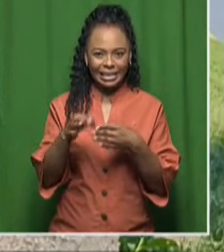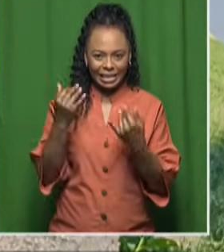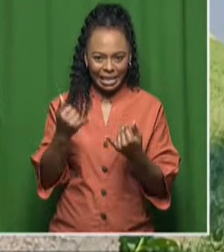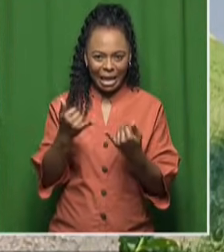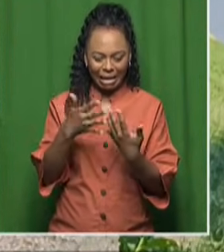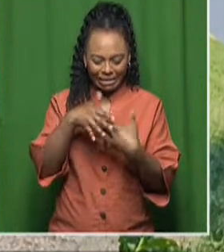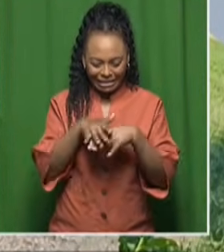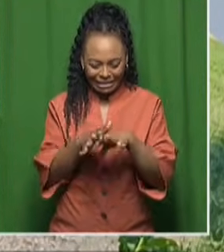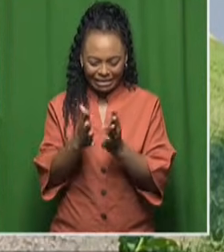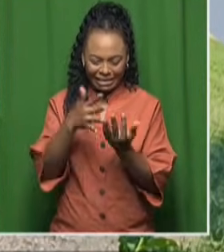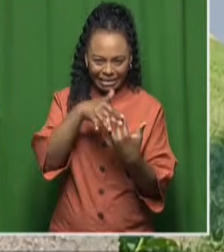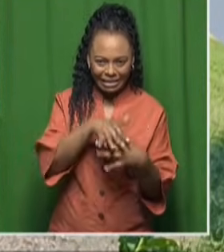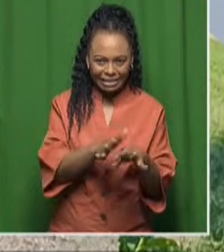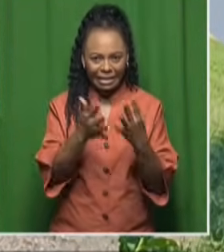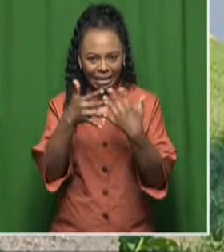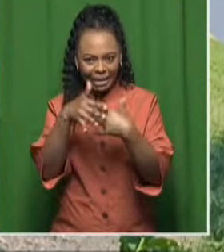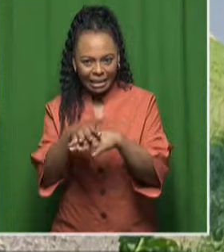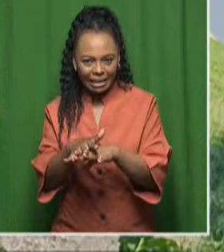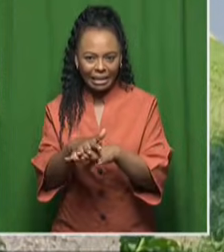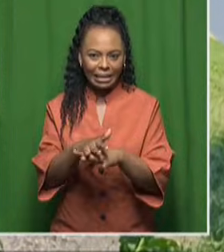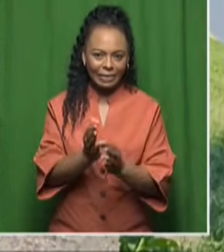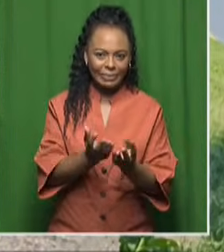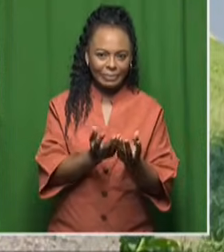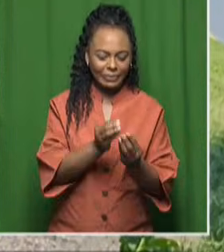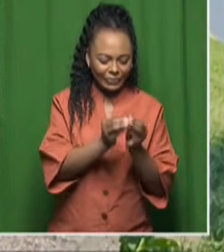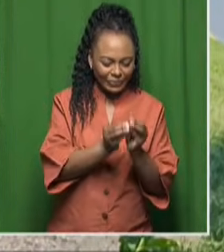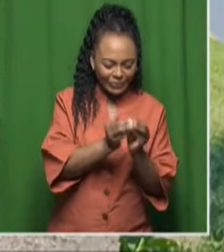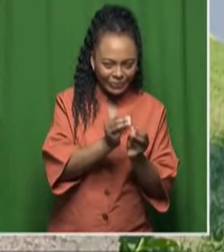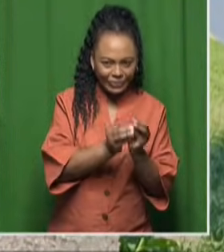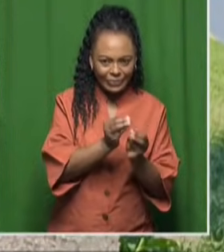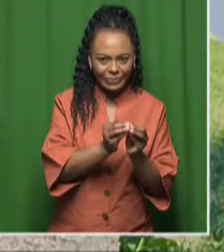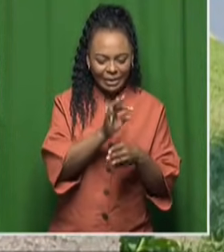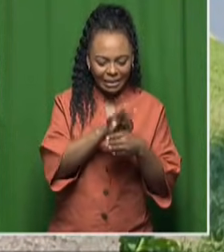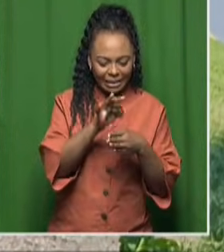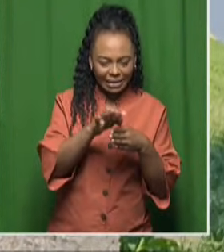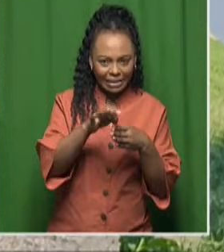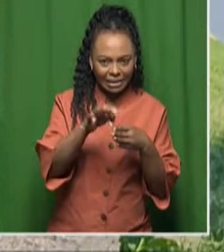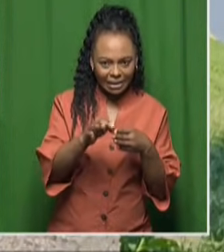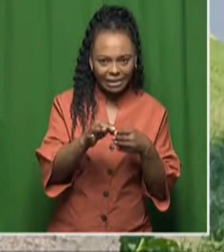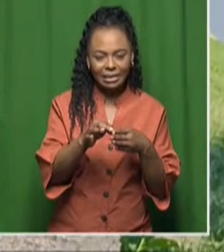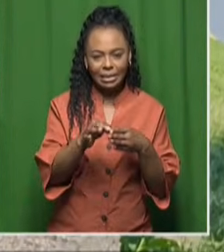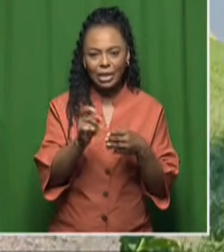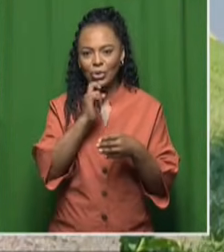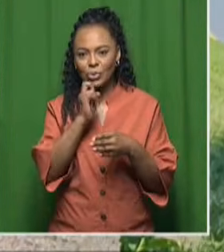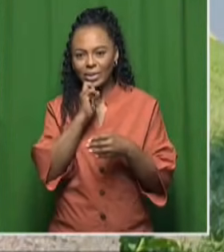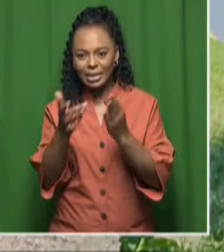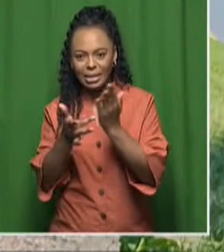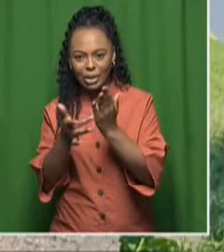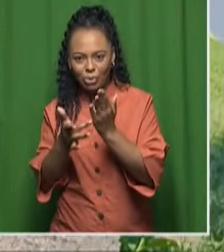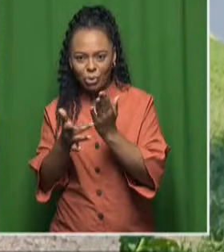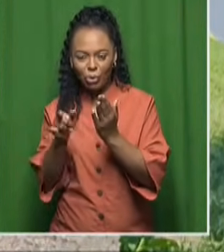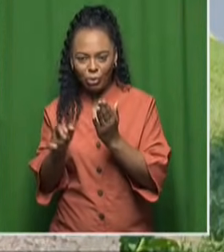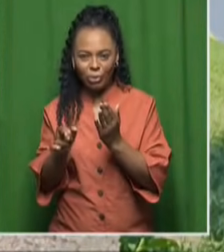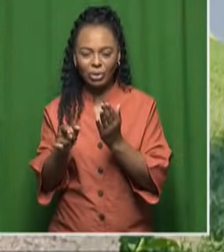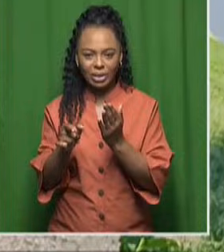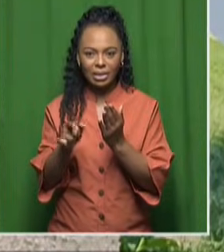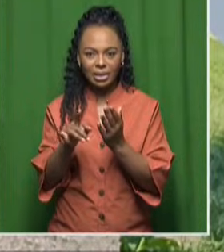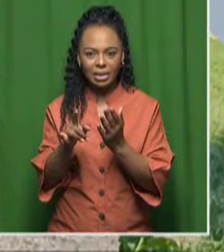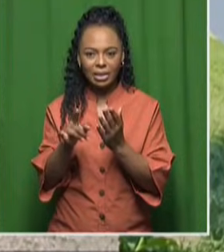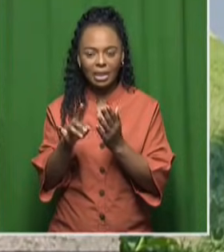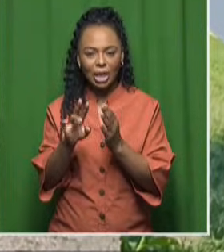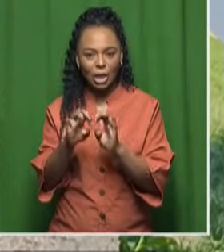value chain. We press the seeds using different techniques that are advanced to have better yields. Once that seed